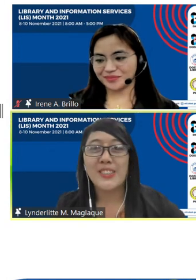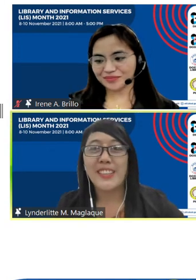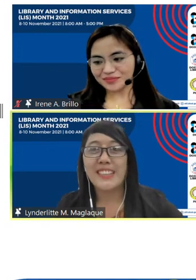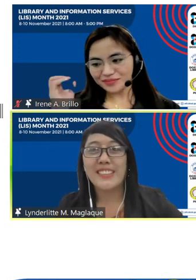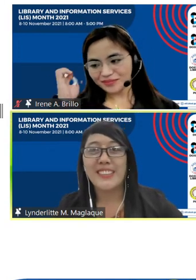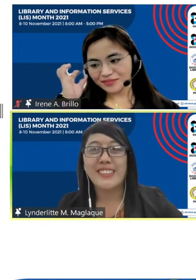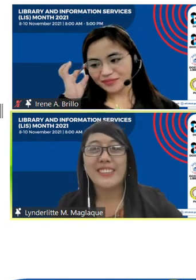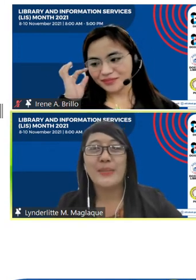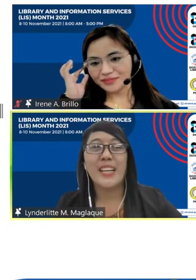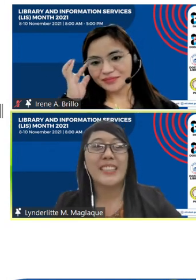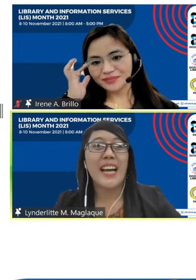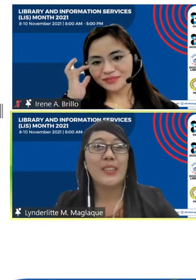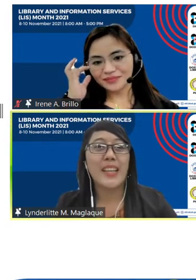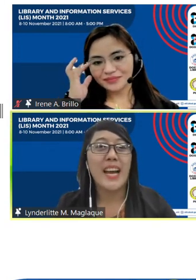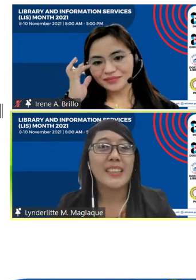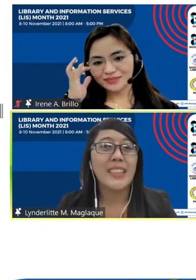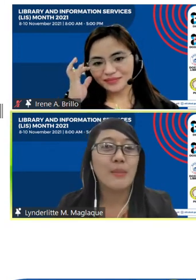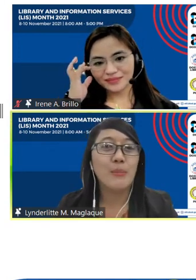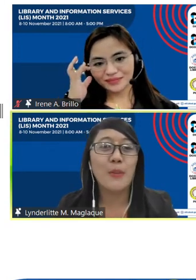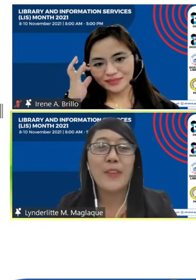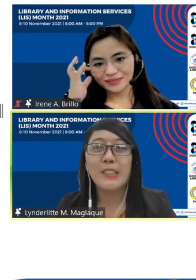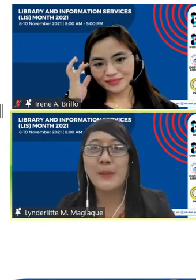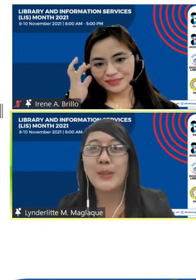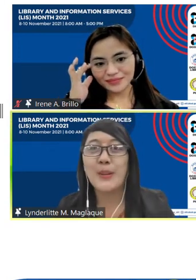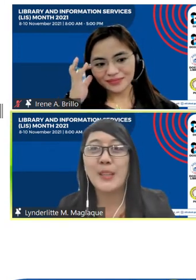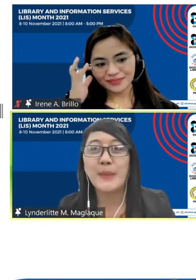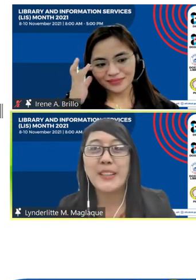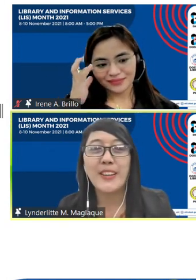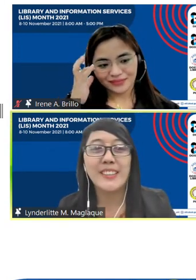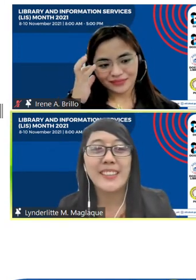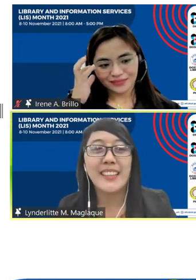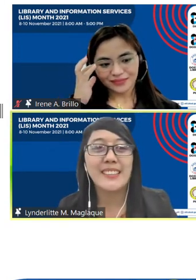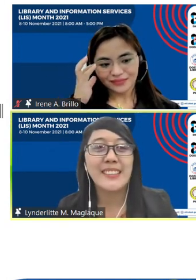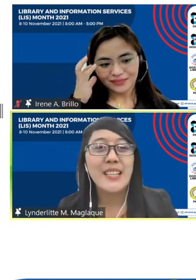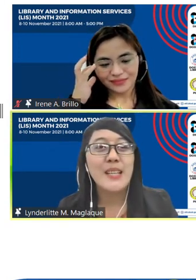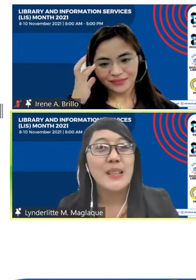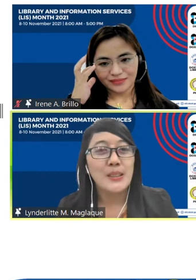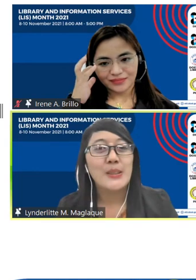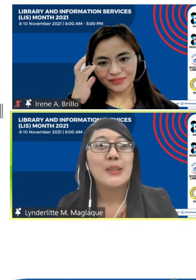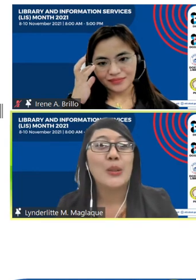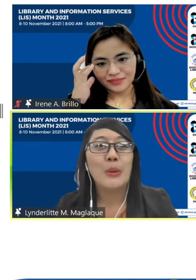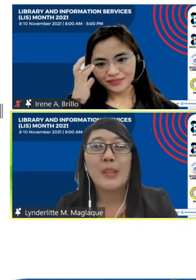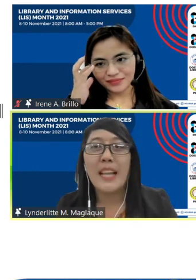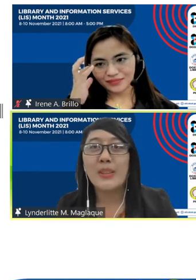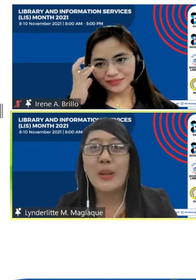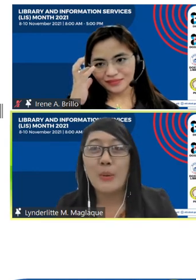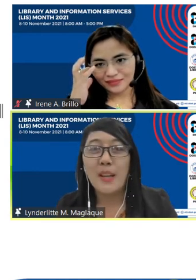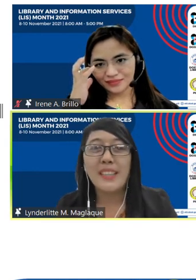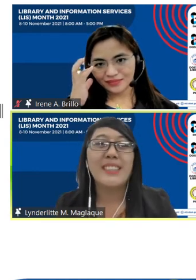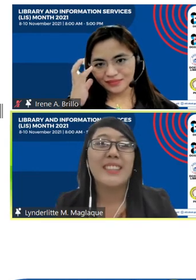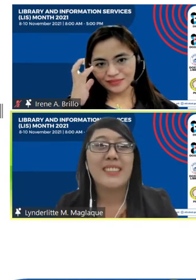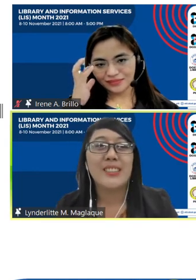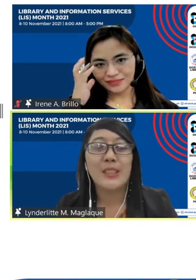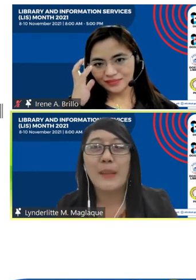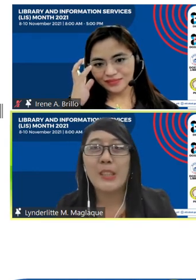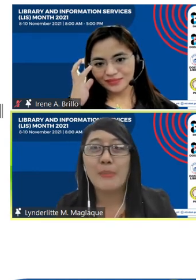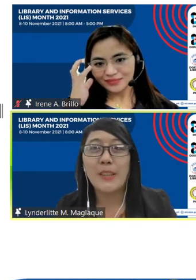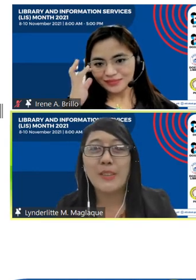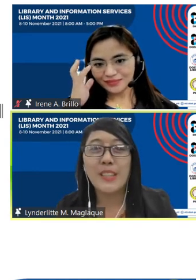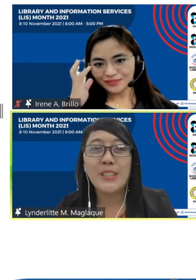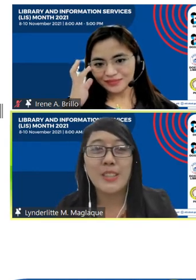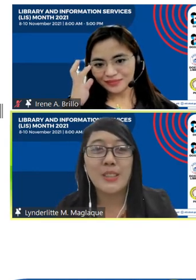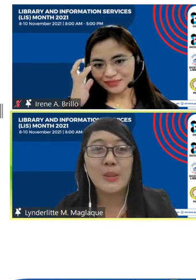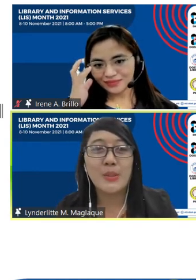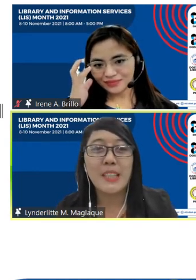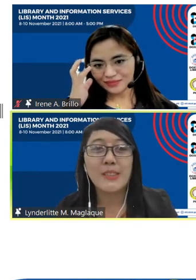So congratulations sa mga nanalo sa ating book face photography contest. So we would like to award the certificate